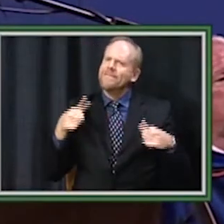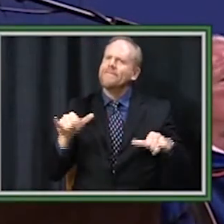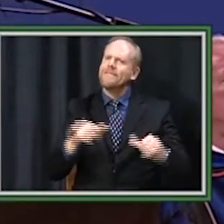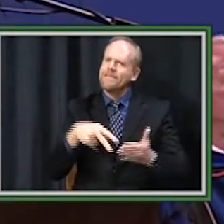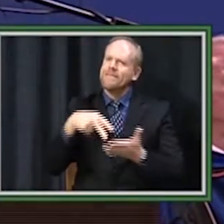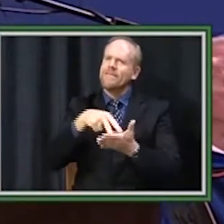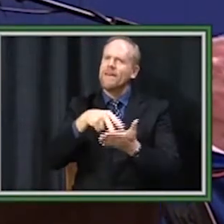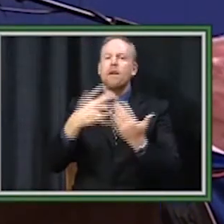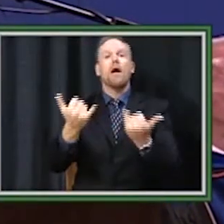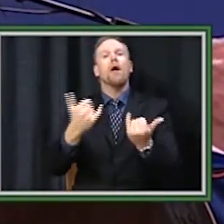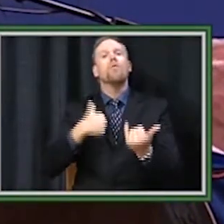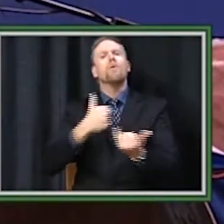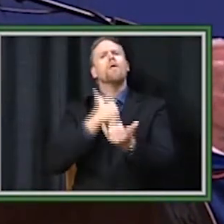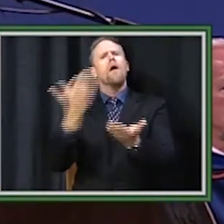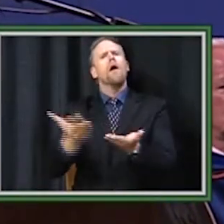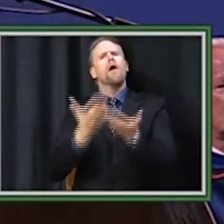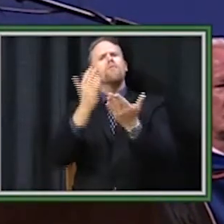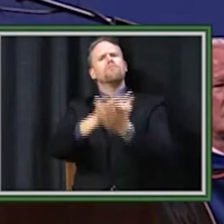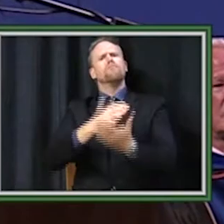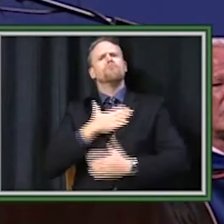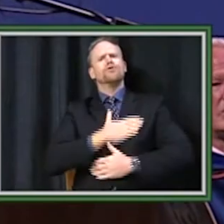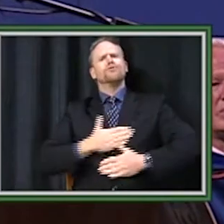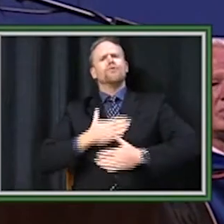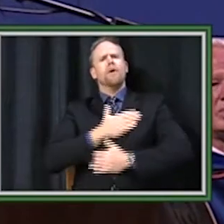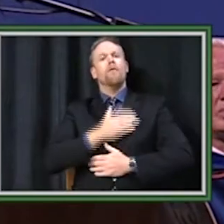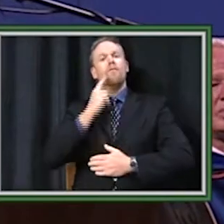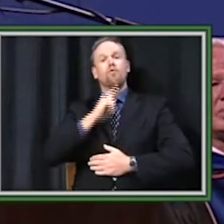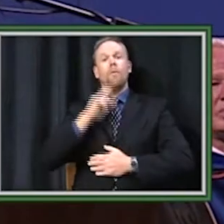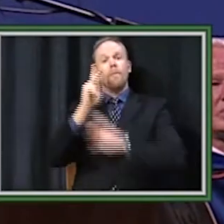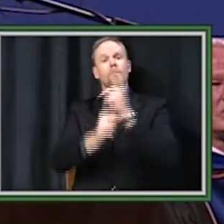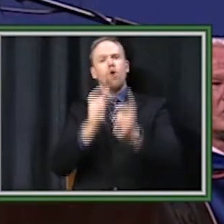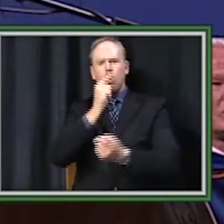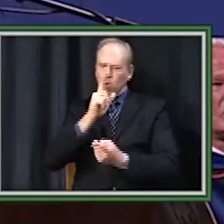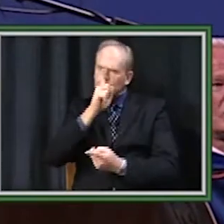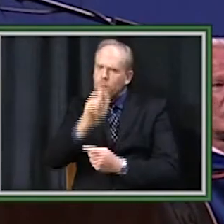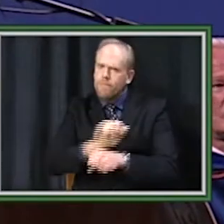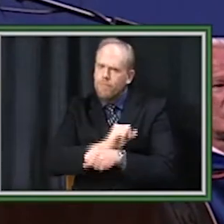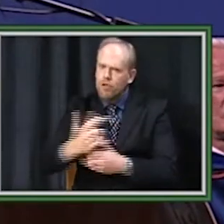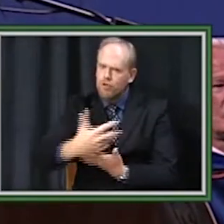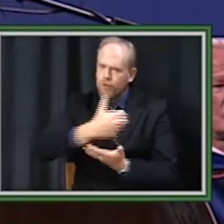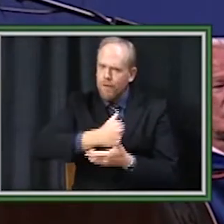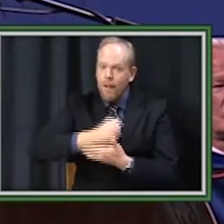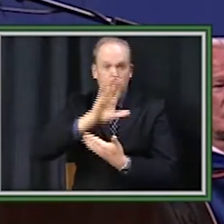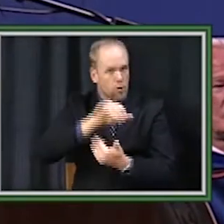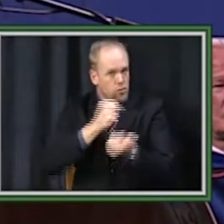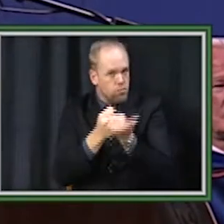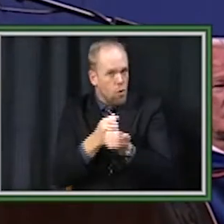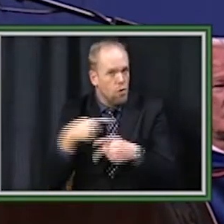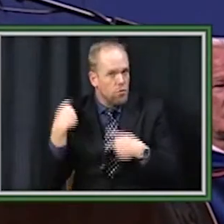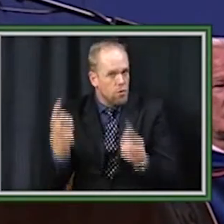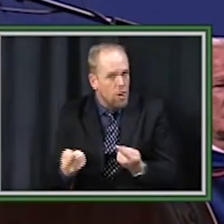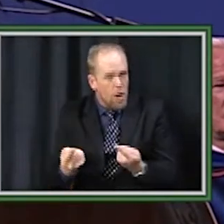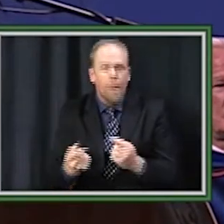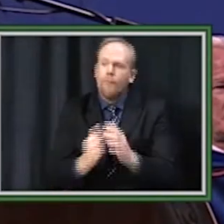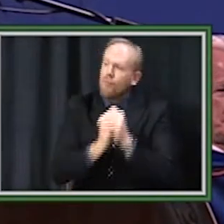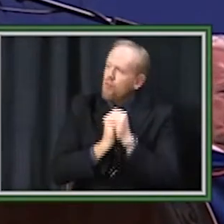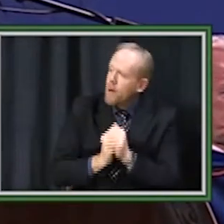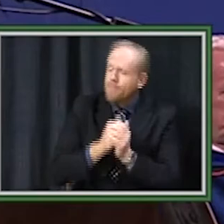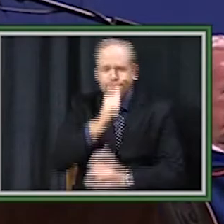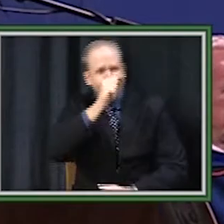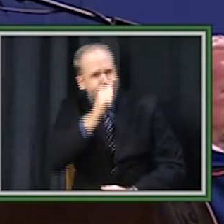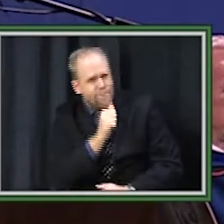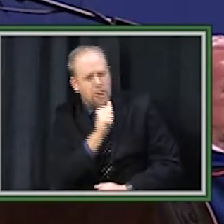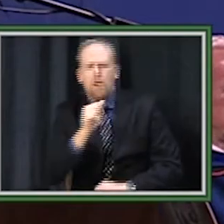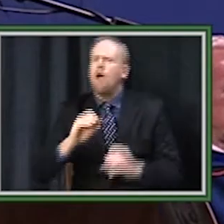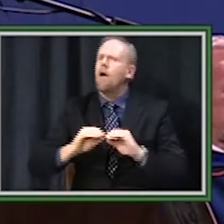offer our appreciation to a highly deserving group of people. Their support, their encouragement, prayers, and patience have no doubt